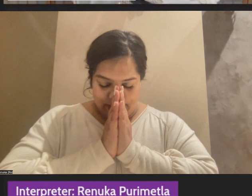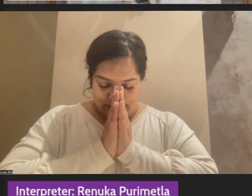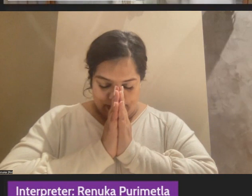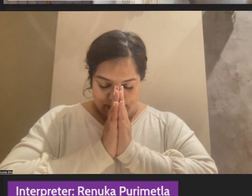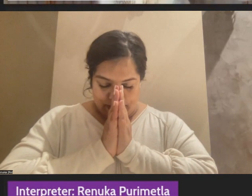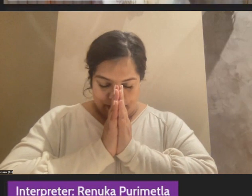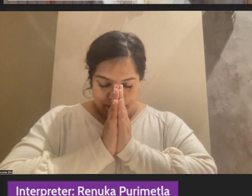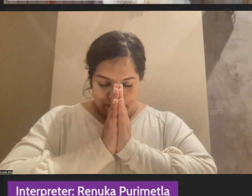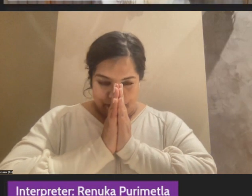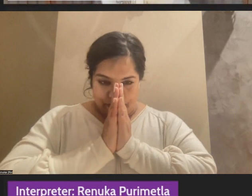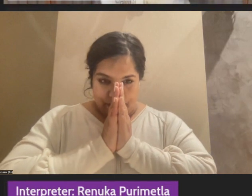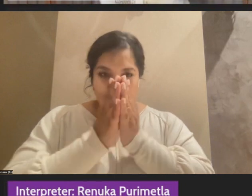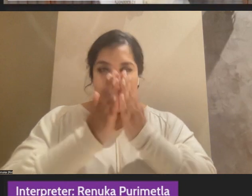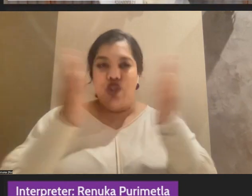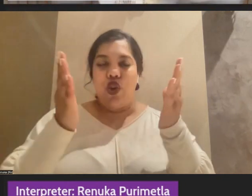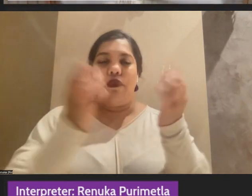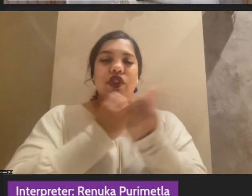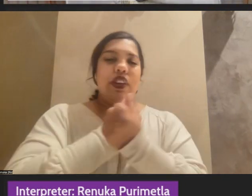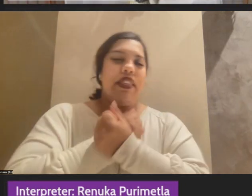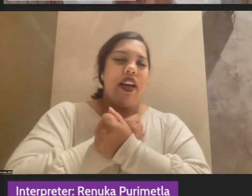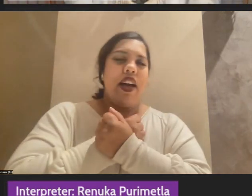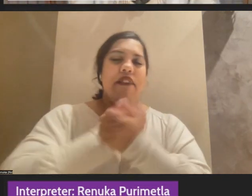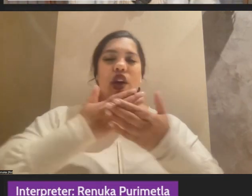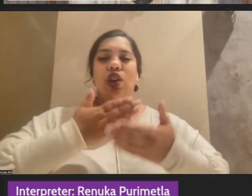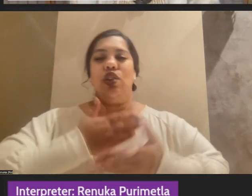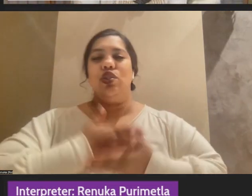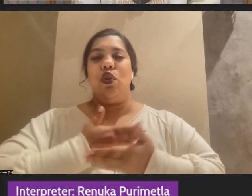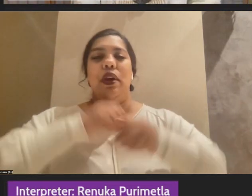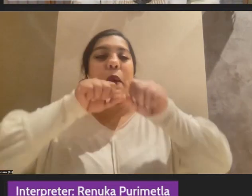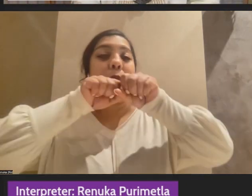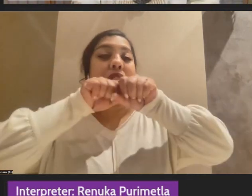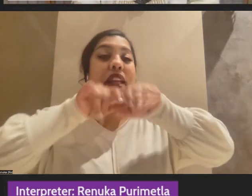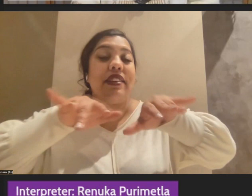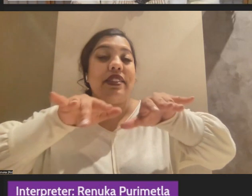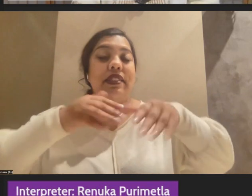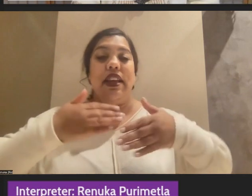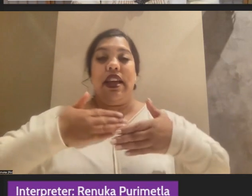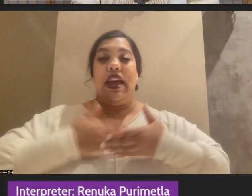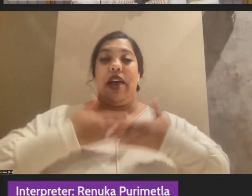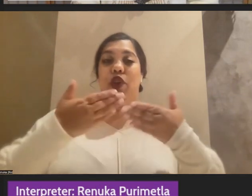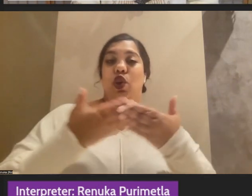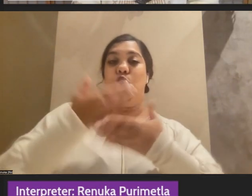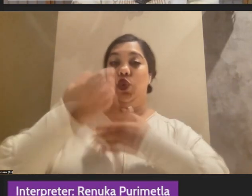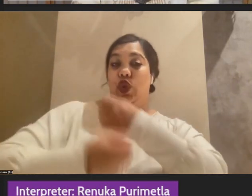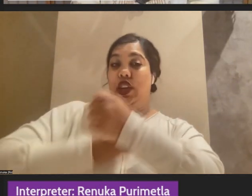Namaste, much love, joy, and blessings. Happy New Year. Happy New